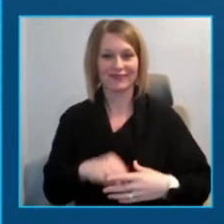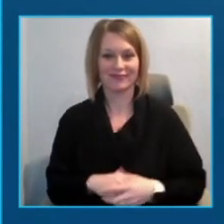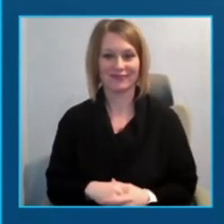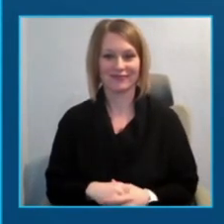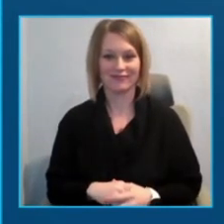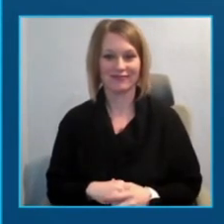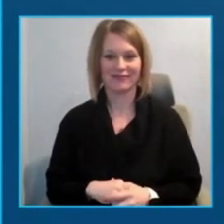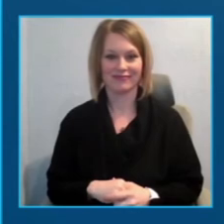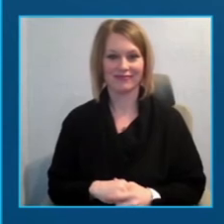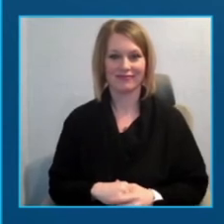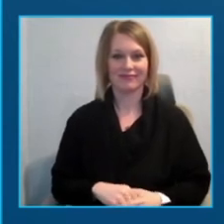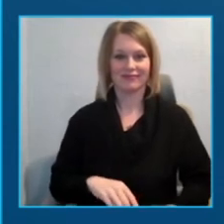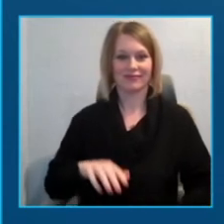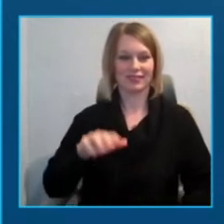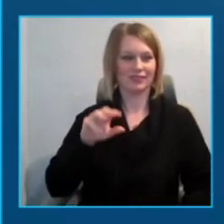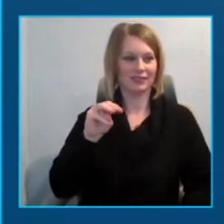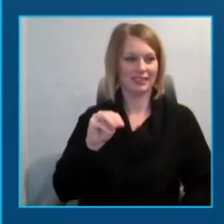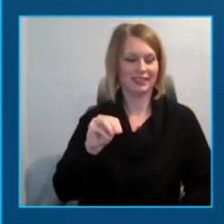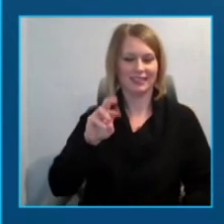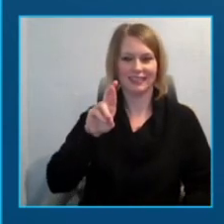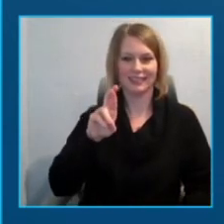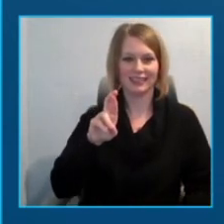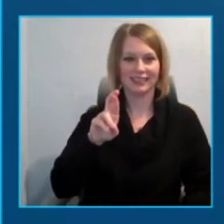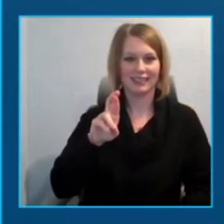Mr. Berman?